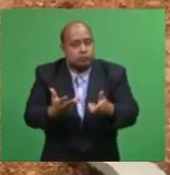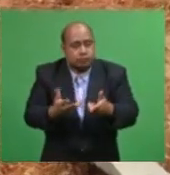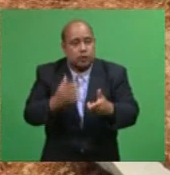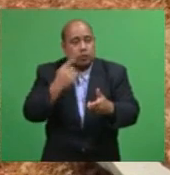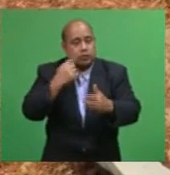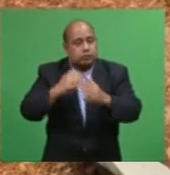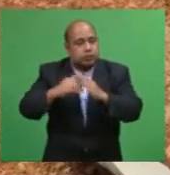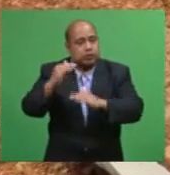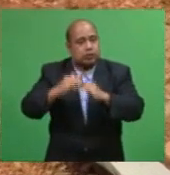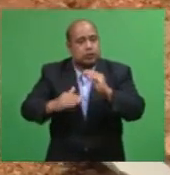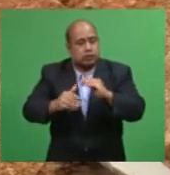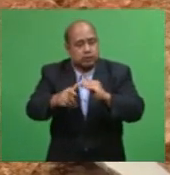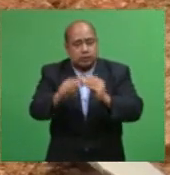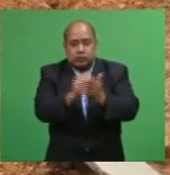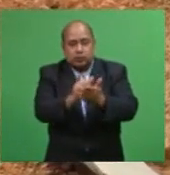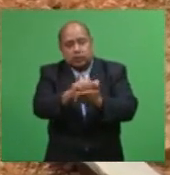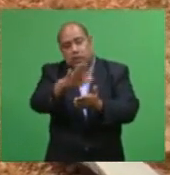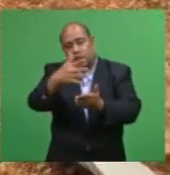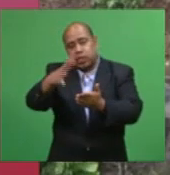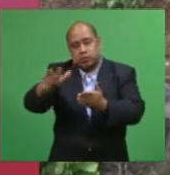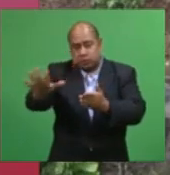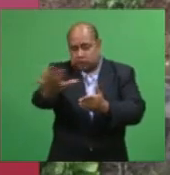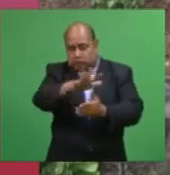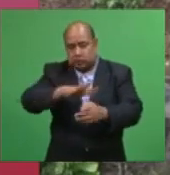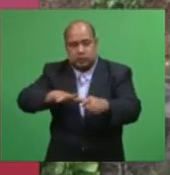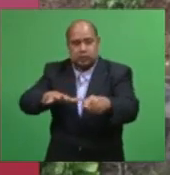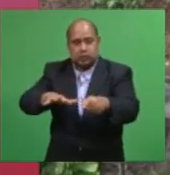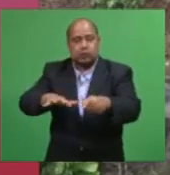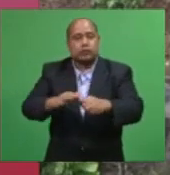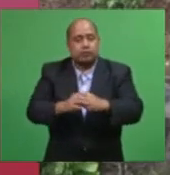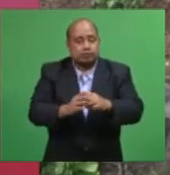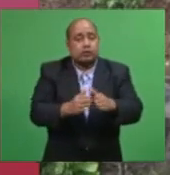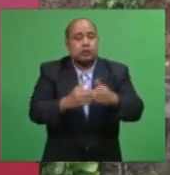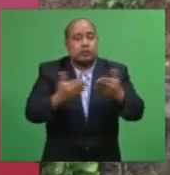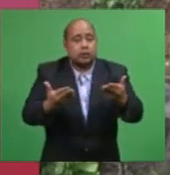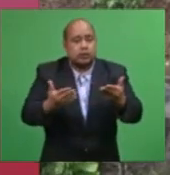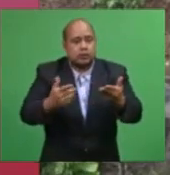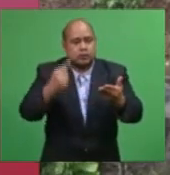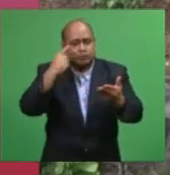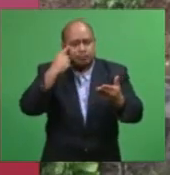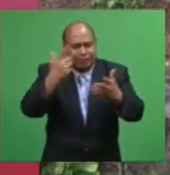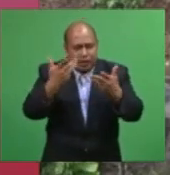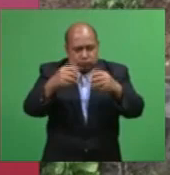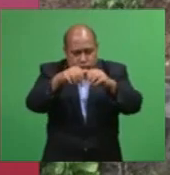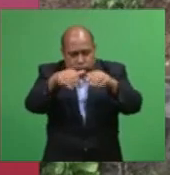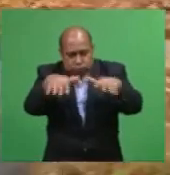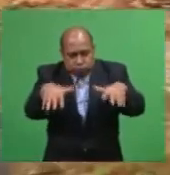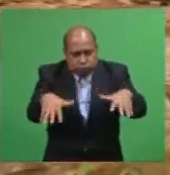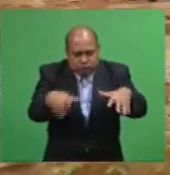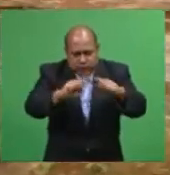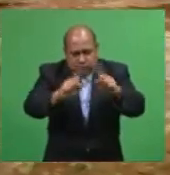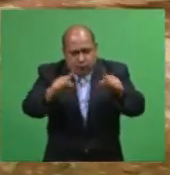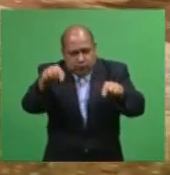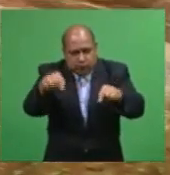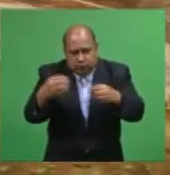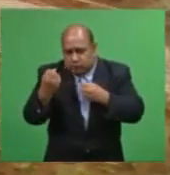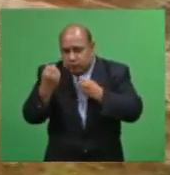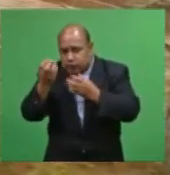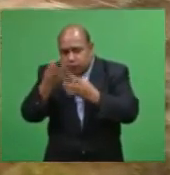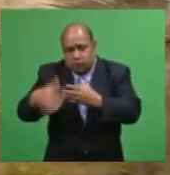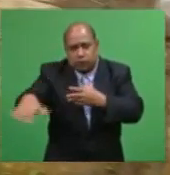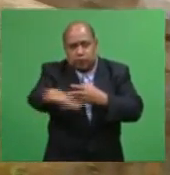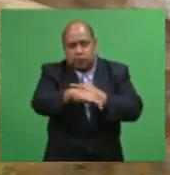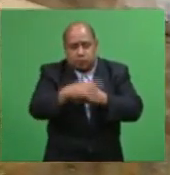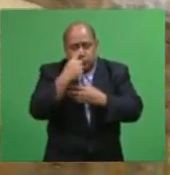proper approvals. So we're putting up a system to sort of keep people informed about these things